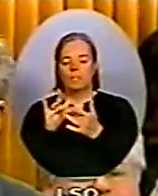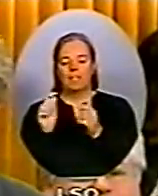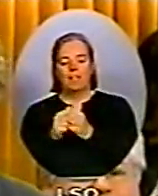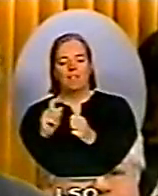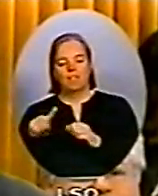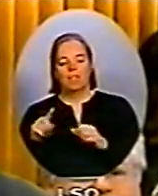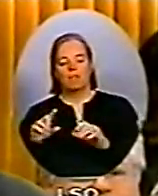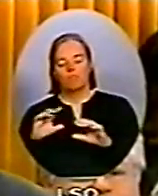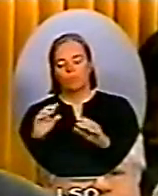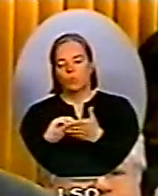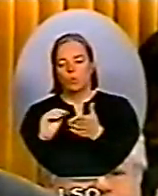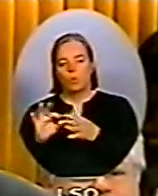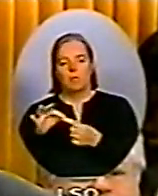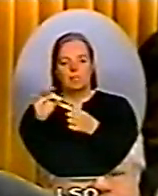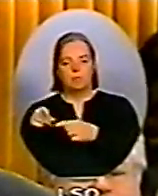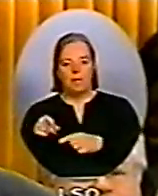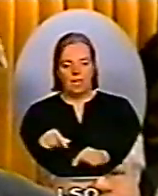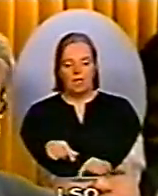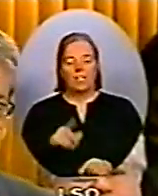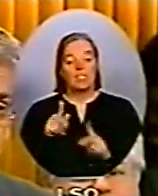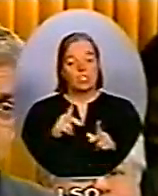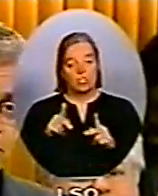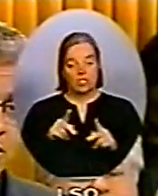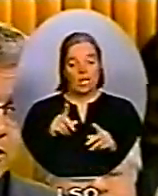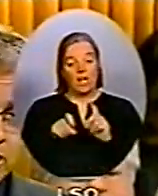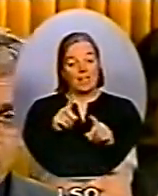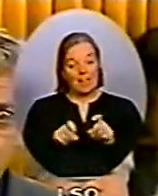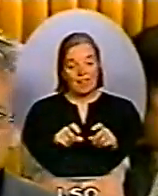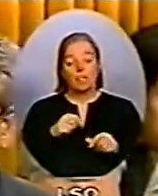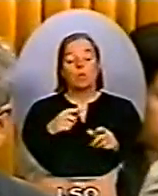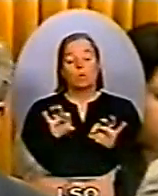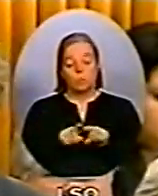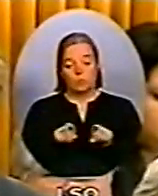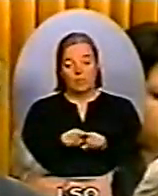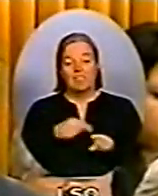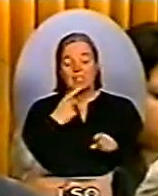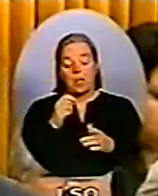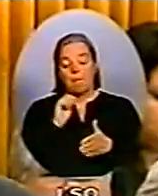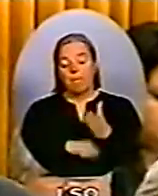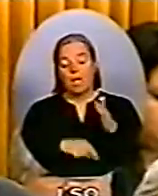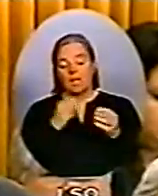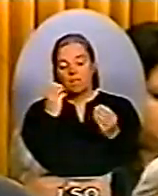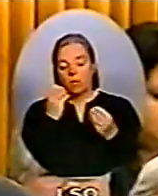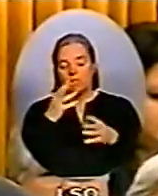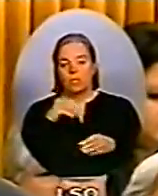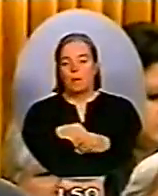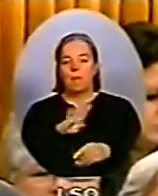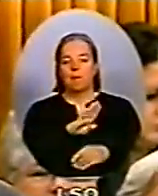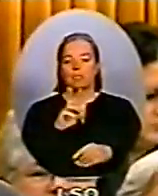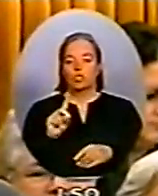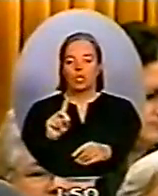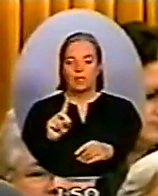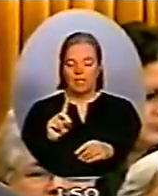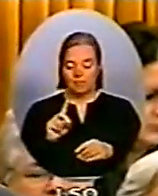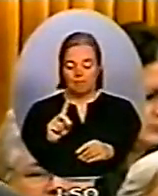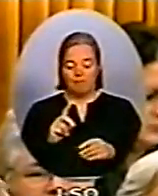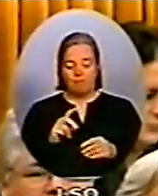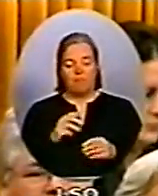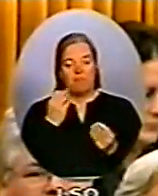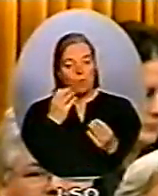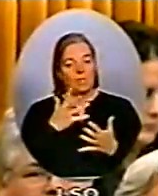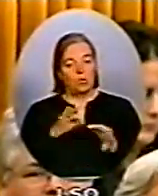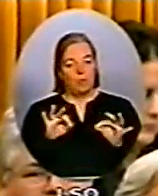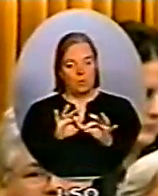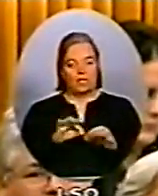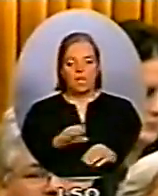from the Conservative database has gone missing. Now, the Conservatives need to stop acting like Watergate burglars and come clean with Canadians. So,